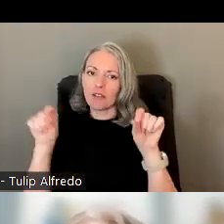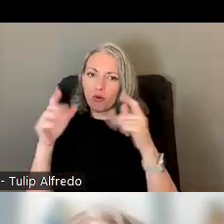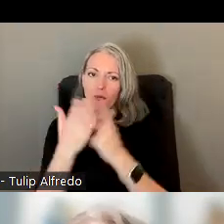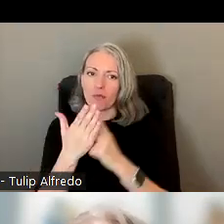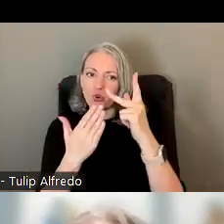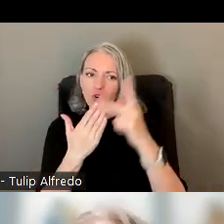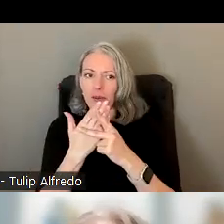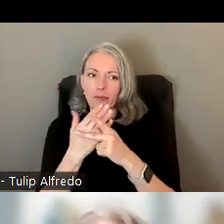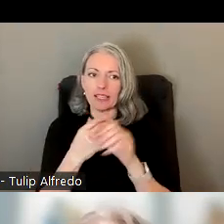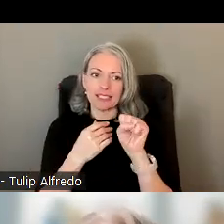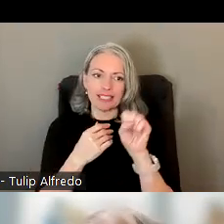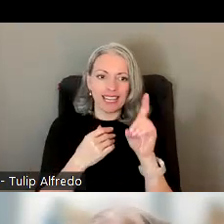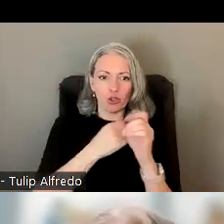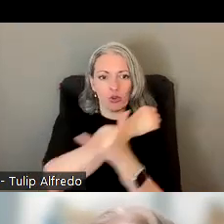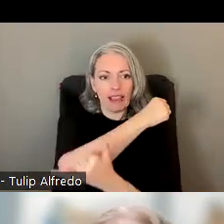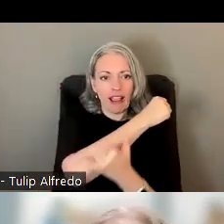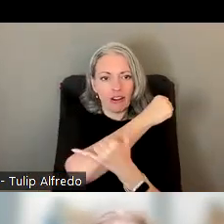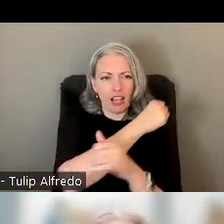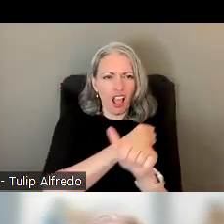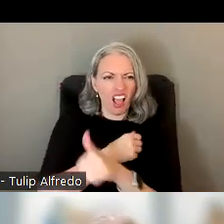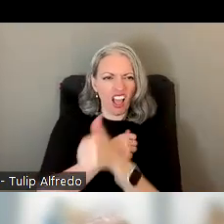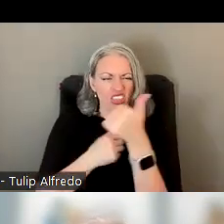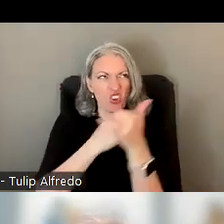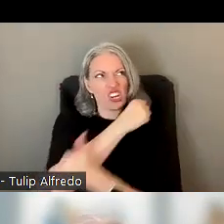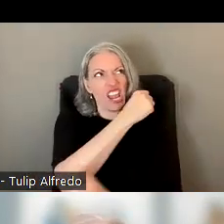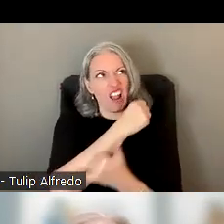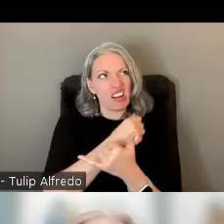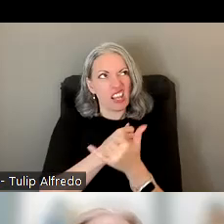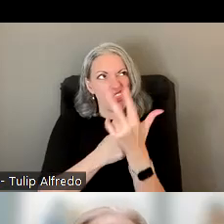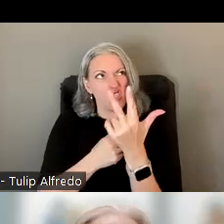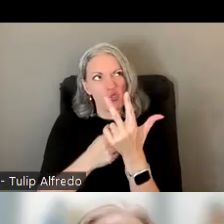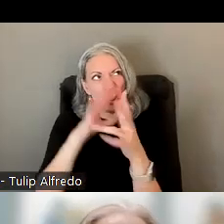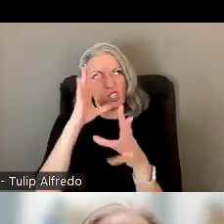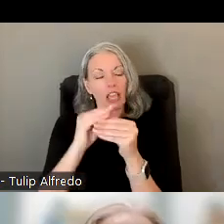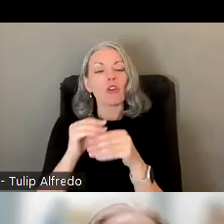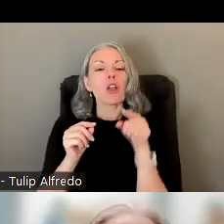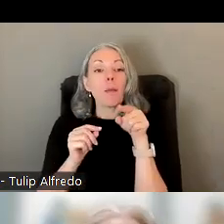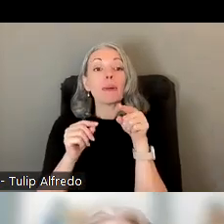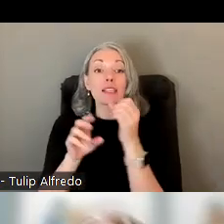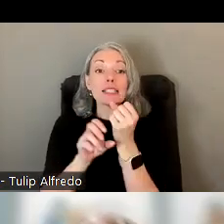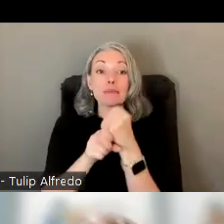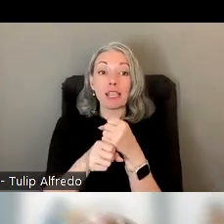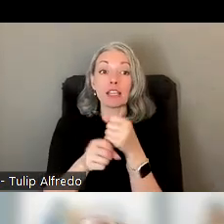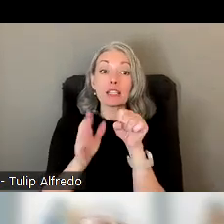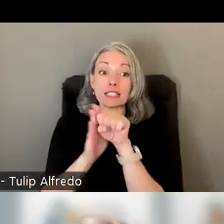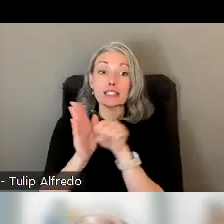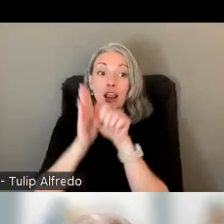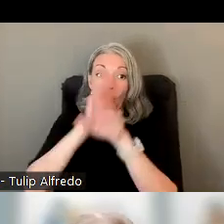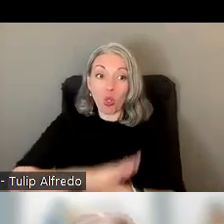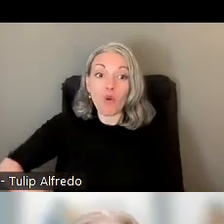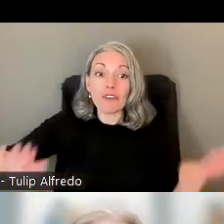Diego County, and there may be one other county. This would have created a Blue Envelope program that would have been statewide because it would have